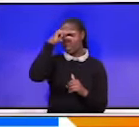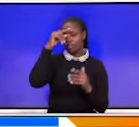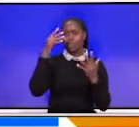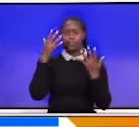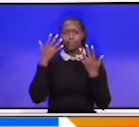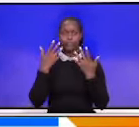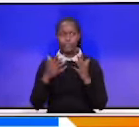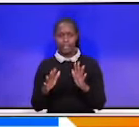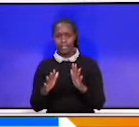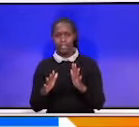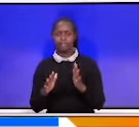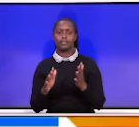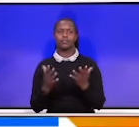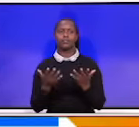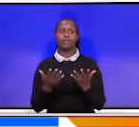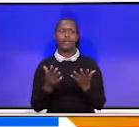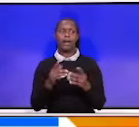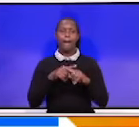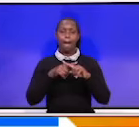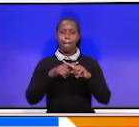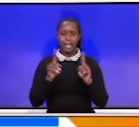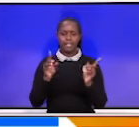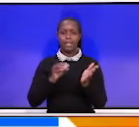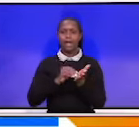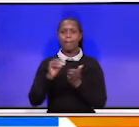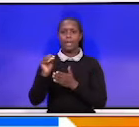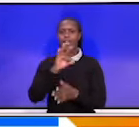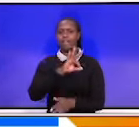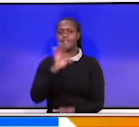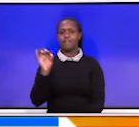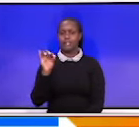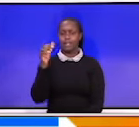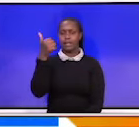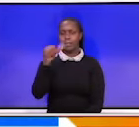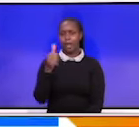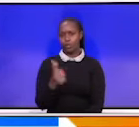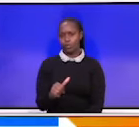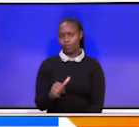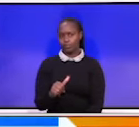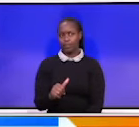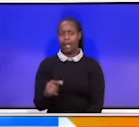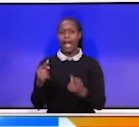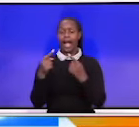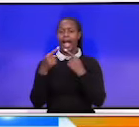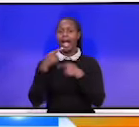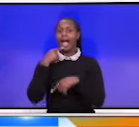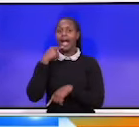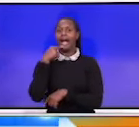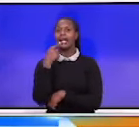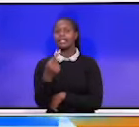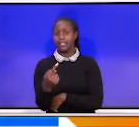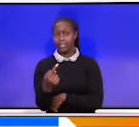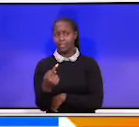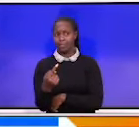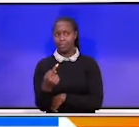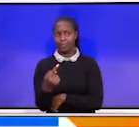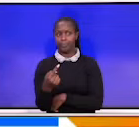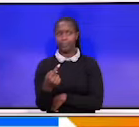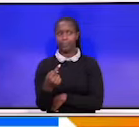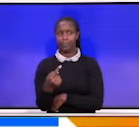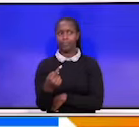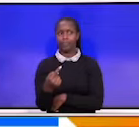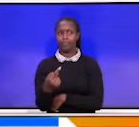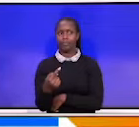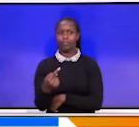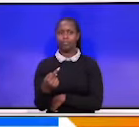graduation without clearing their fees. And I said that by looking at